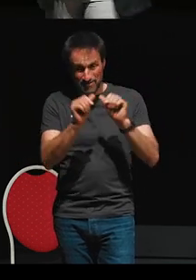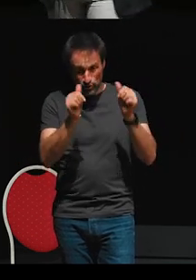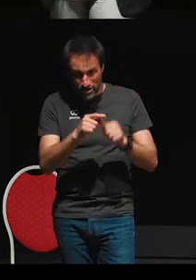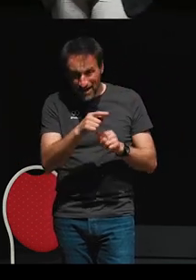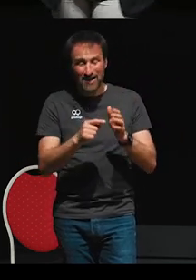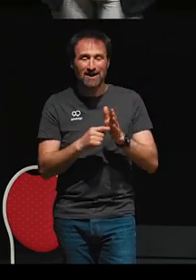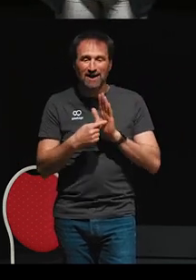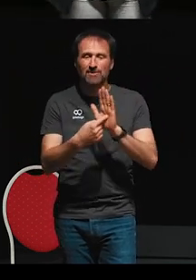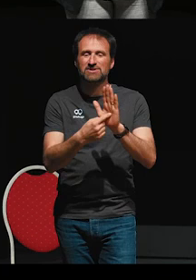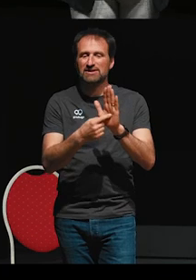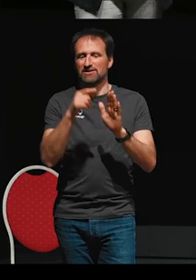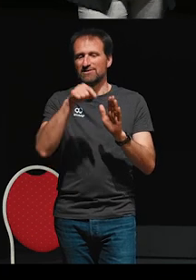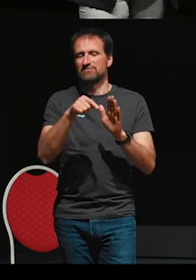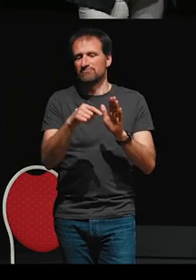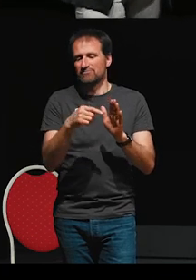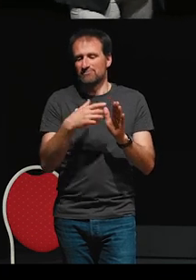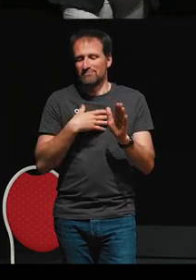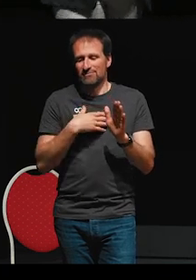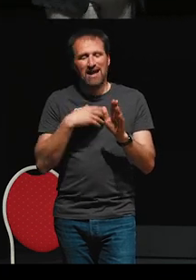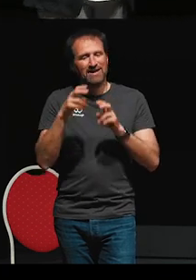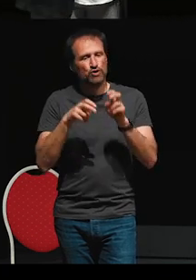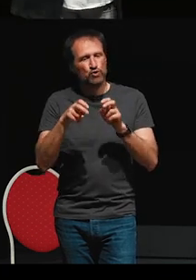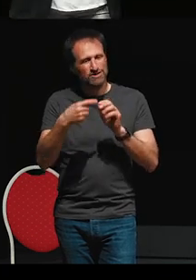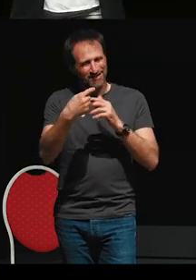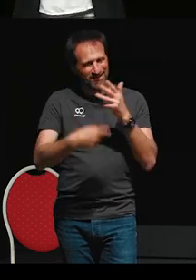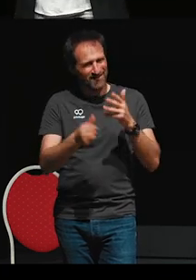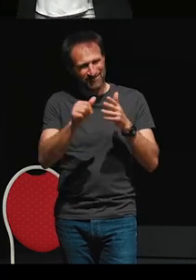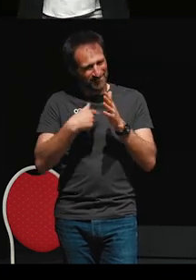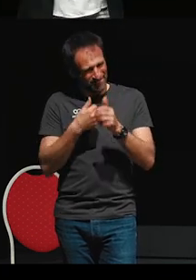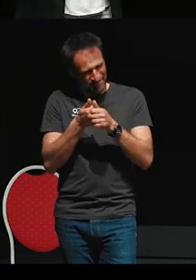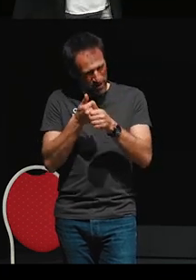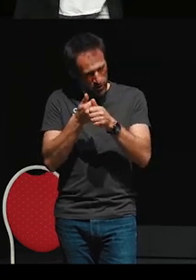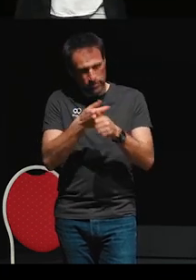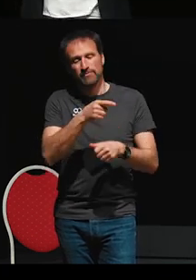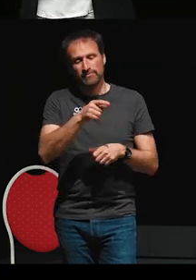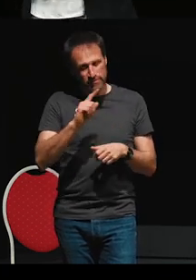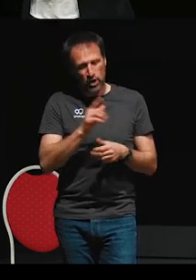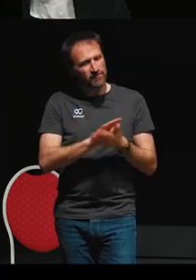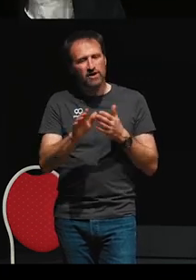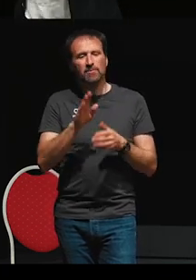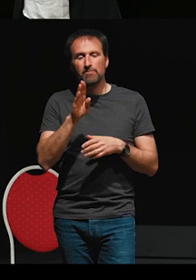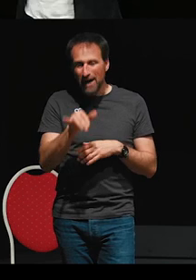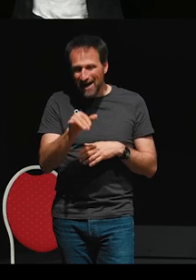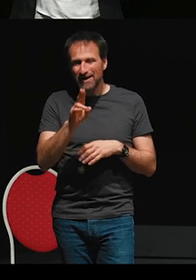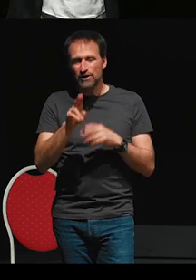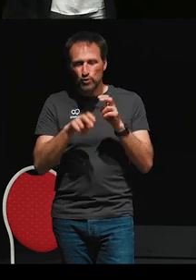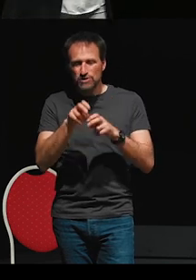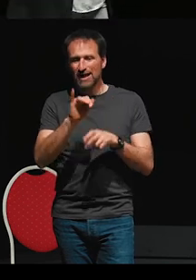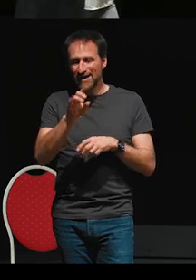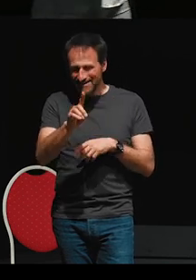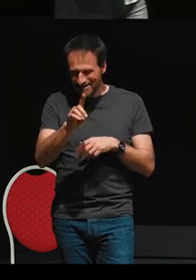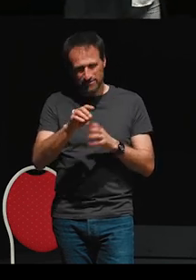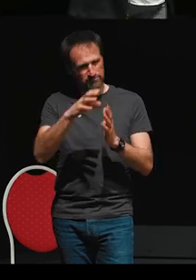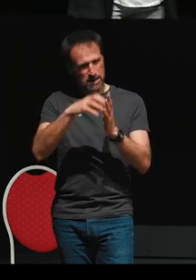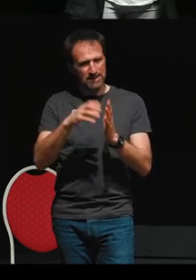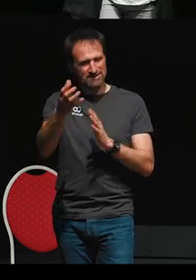users that I follow. Again, by user ID, I'm going to get that list. And every object in this array